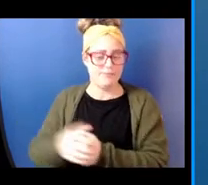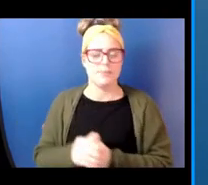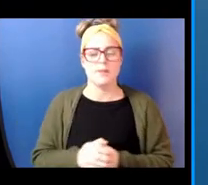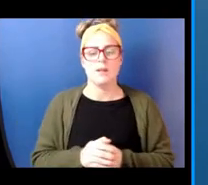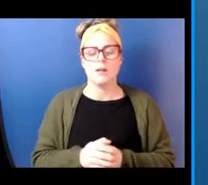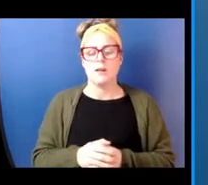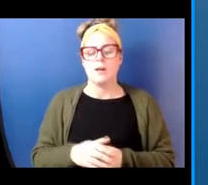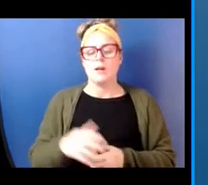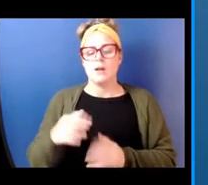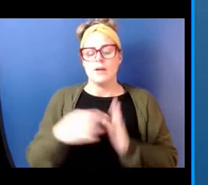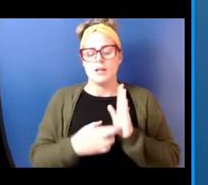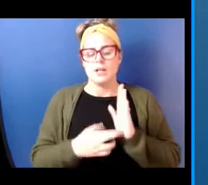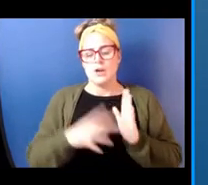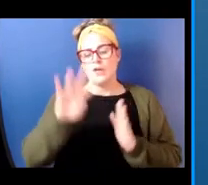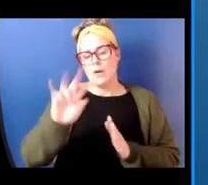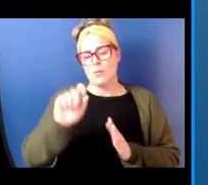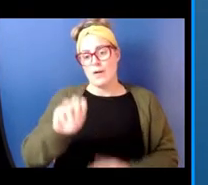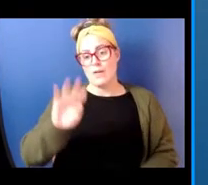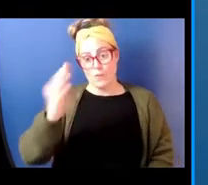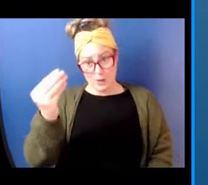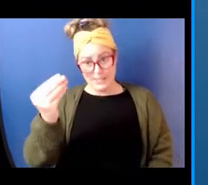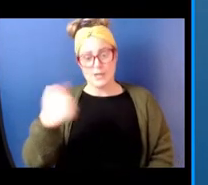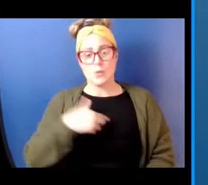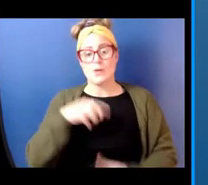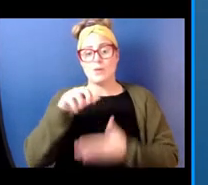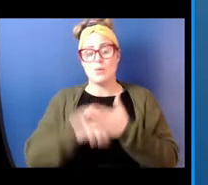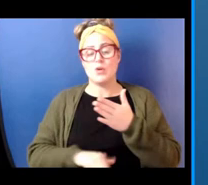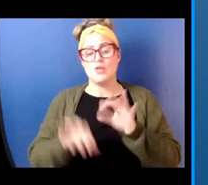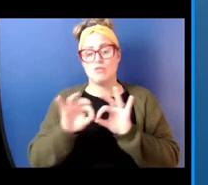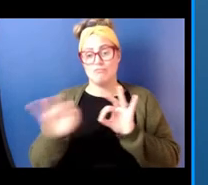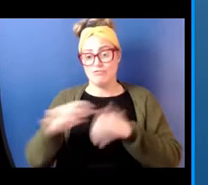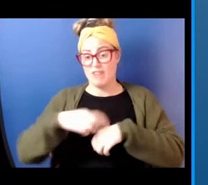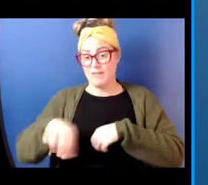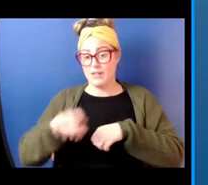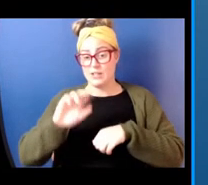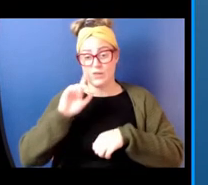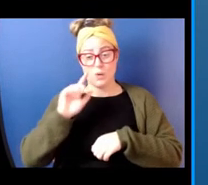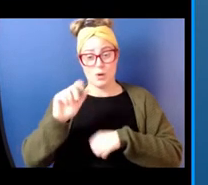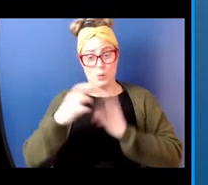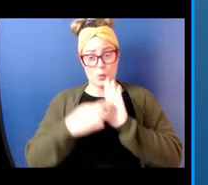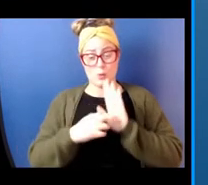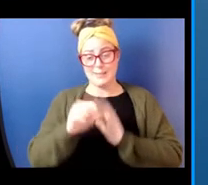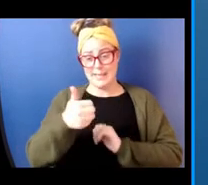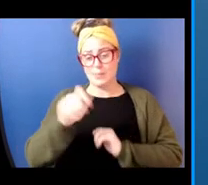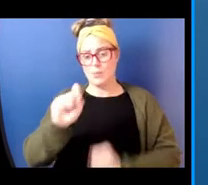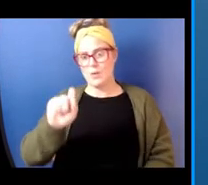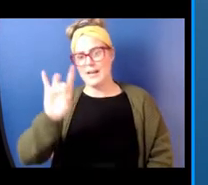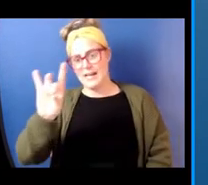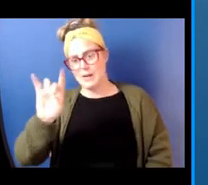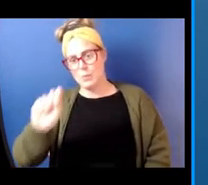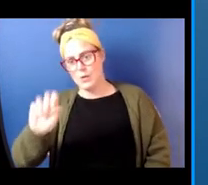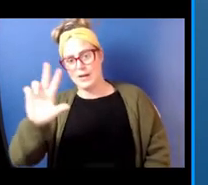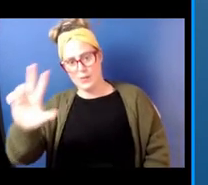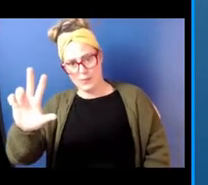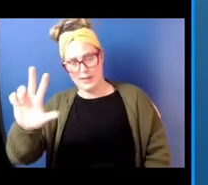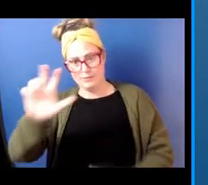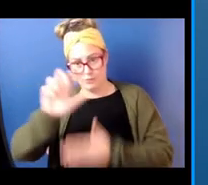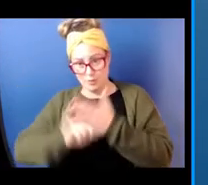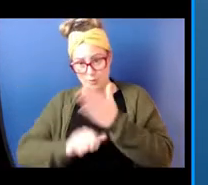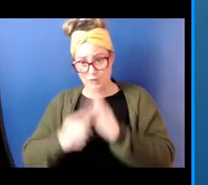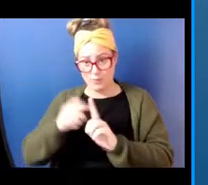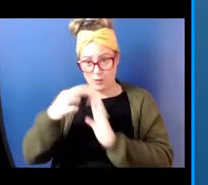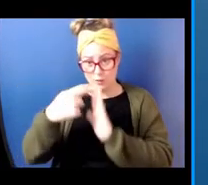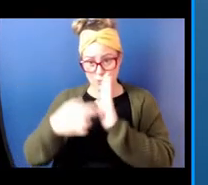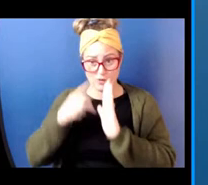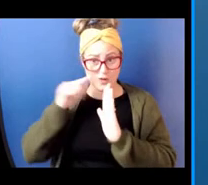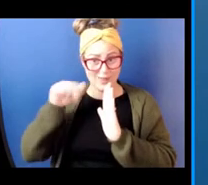we remove the reference to rule 10.8.3 as we removed it from the rules in this cycle